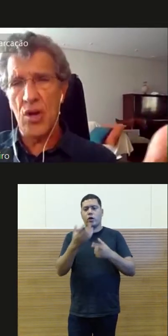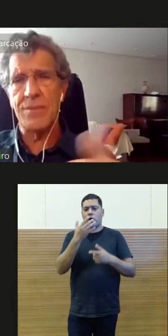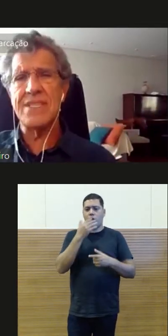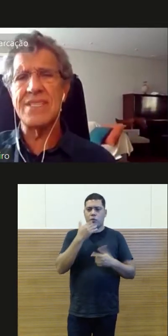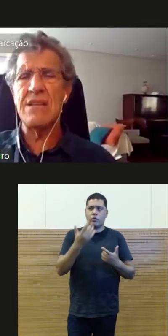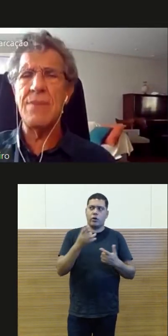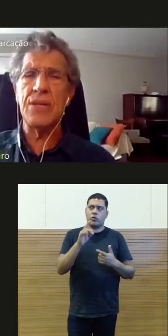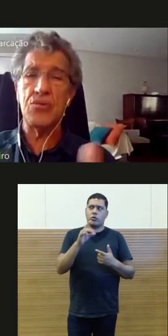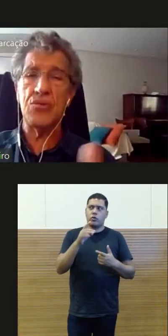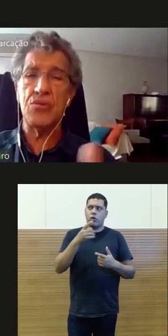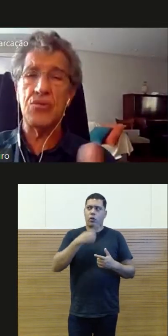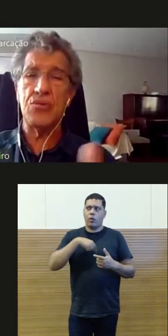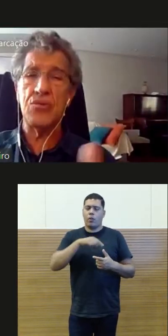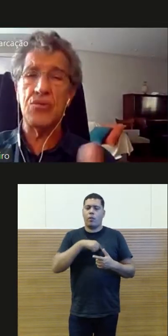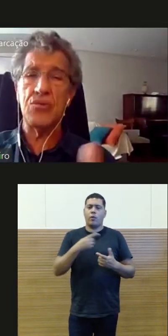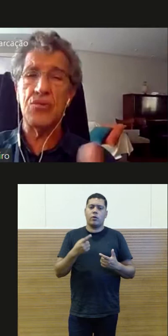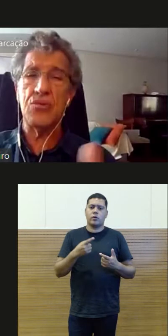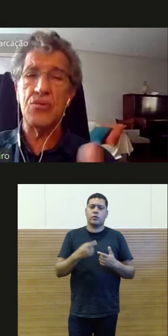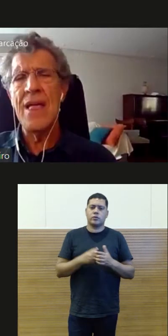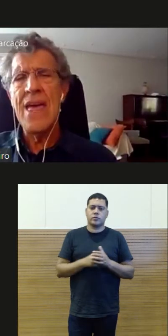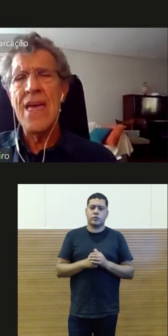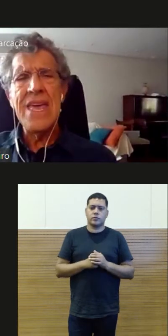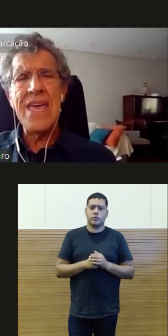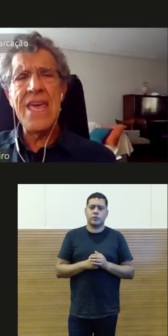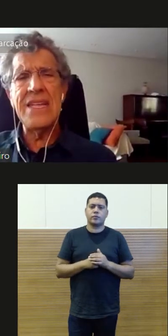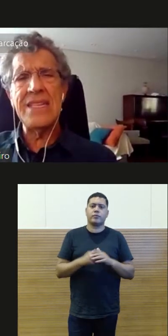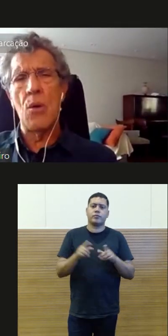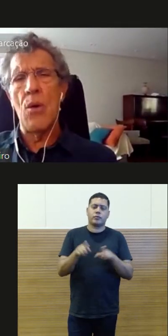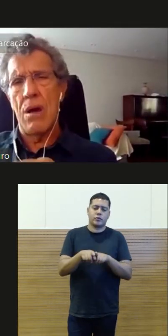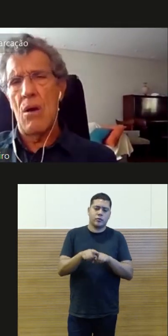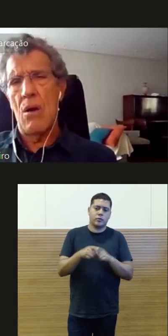food are in. The industry only transforms it.